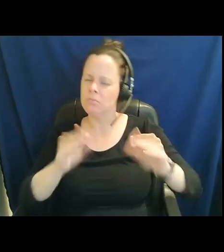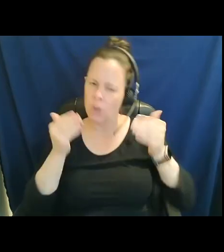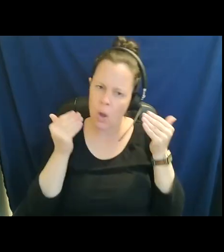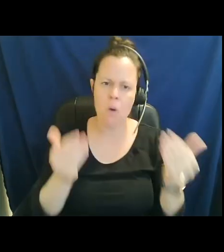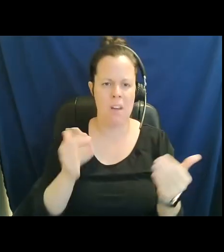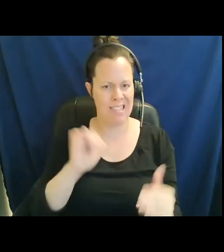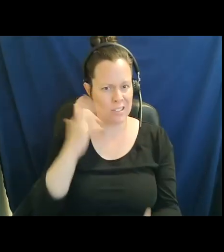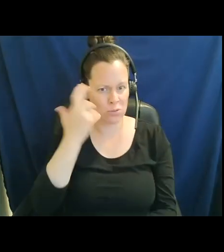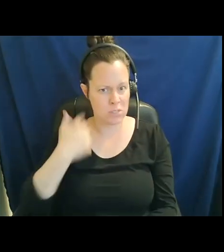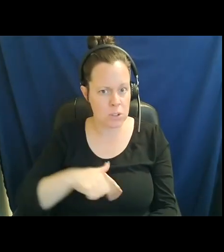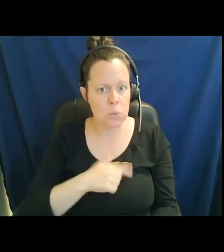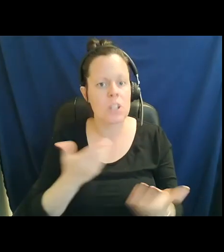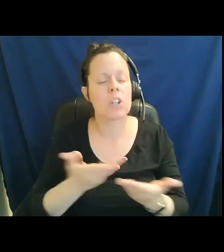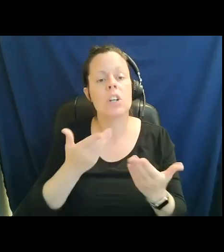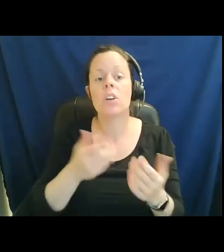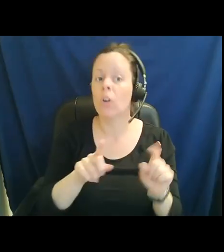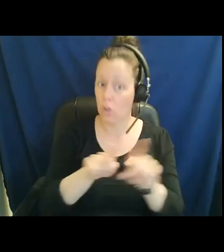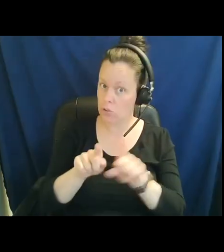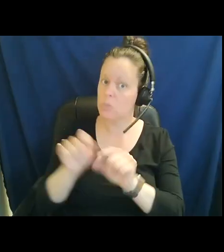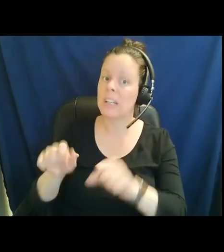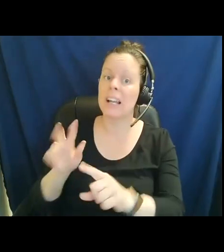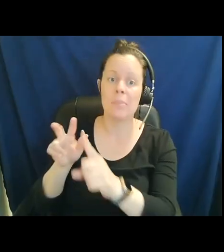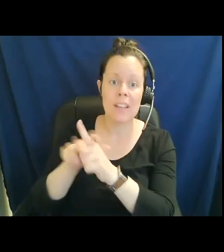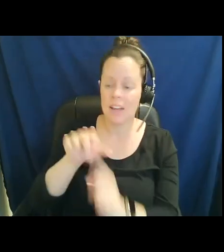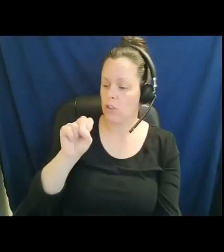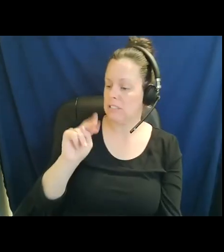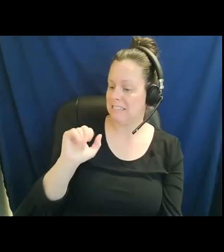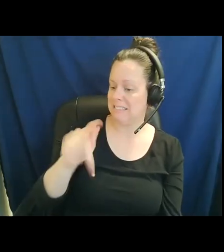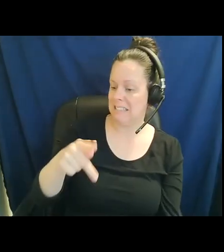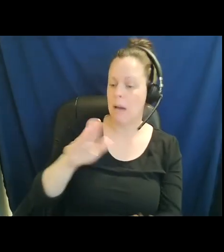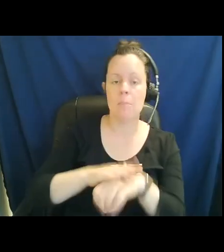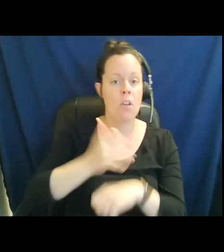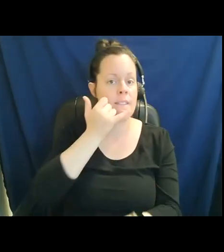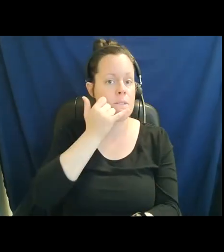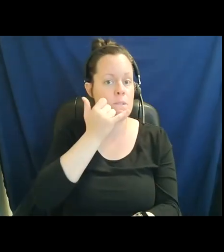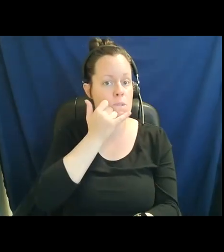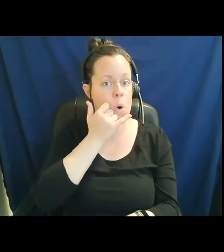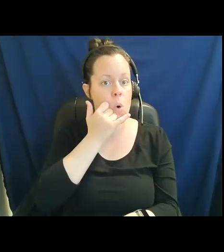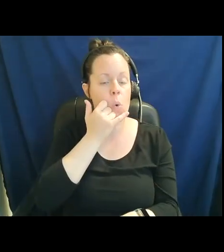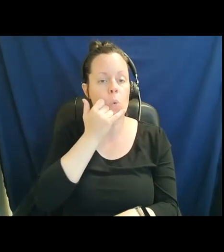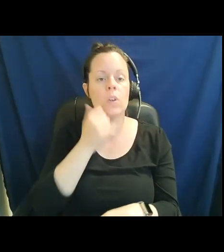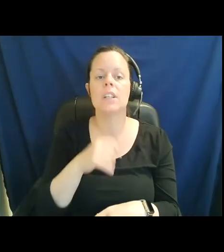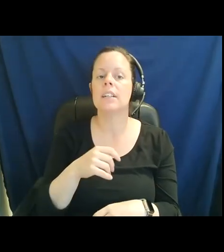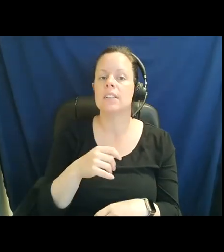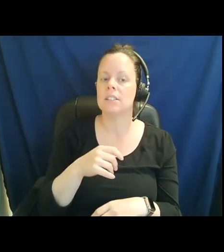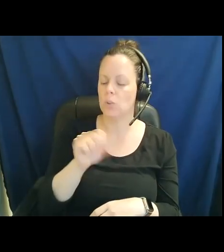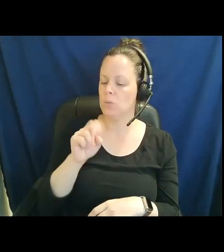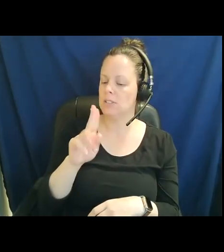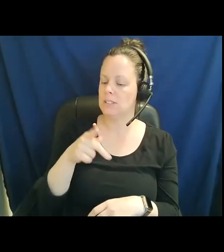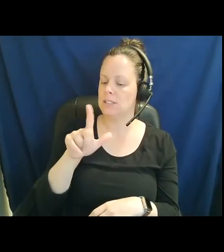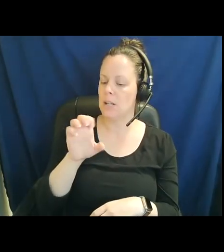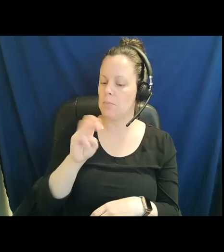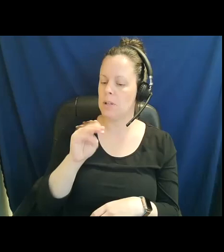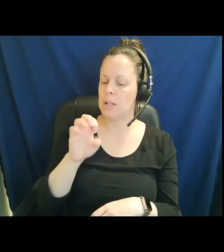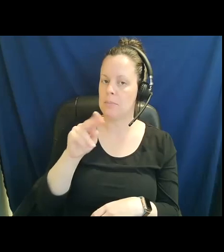People in need may also apply for SNAP right over the phone. This is the new name. So the Supplemental Nutritional Assistance Program, that's the